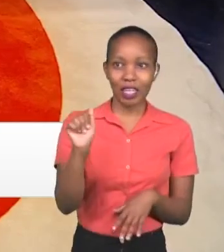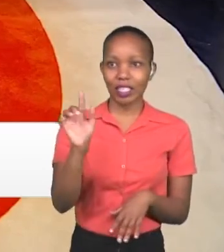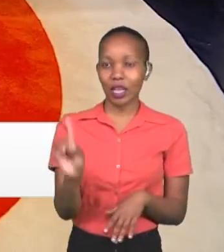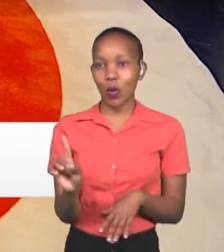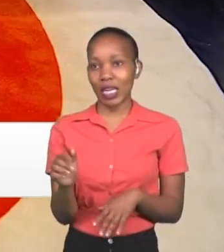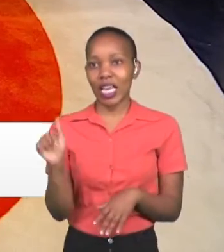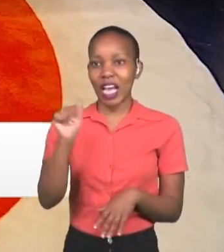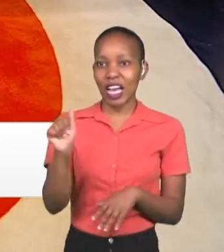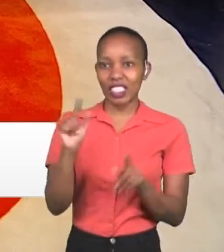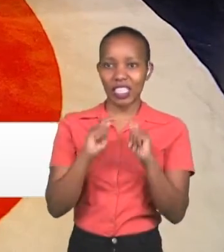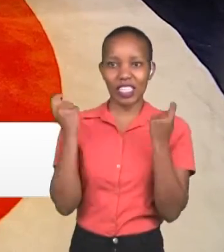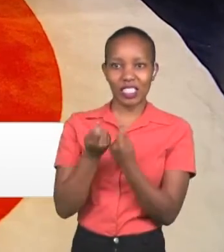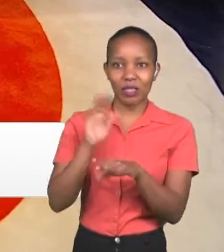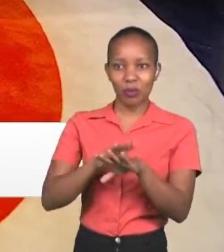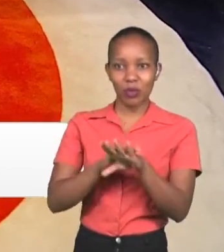me lala.